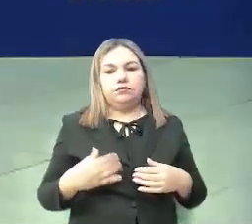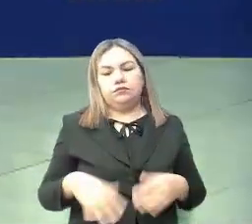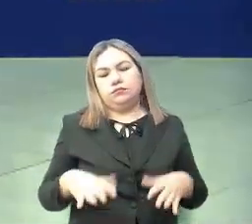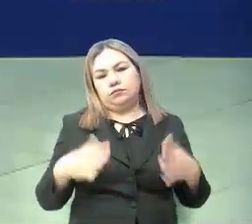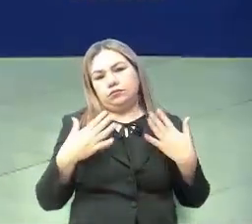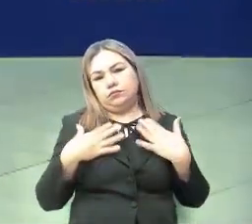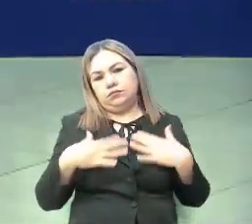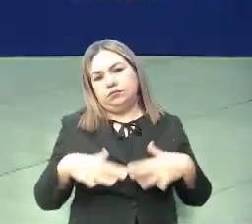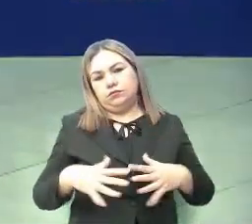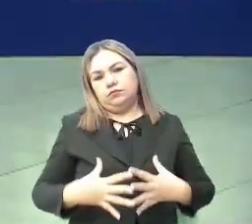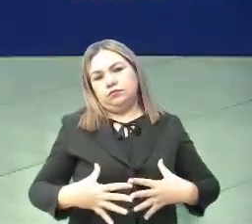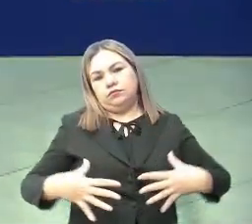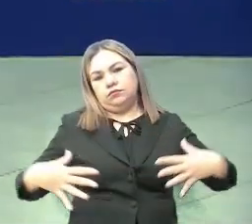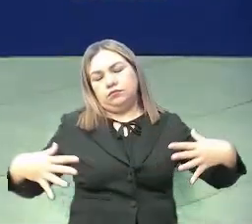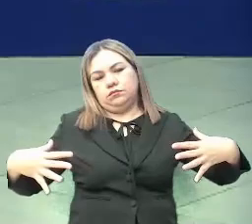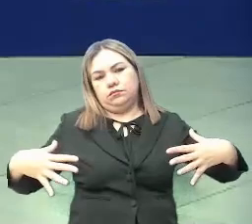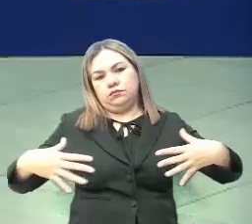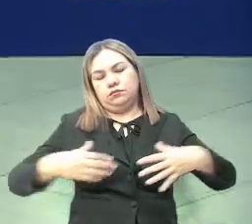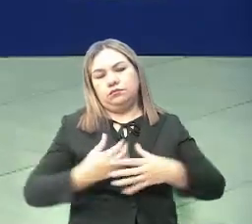It says